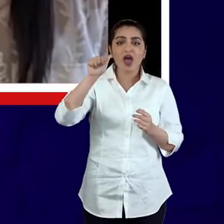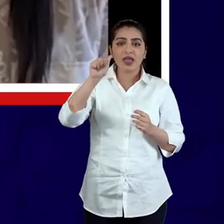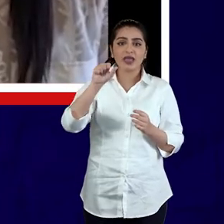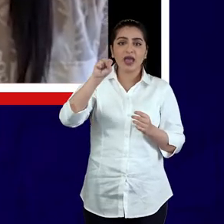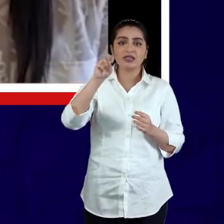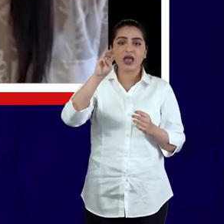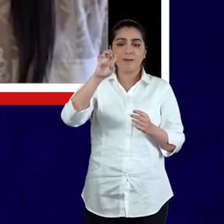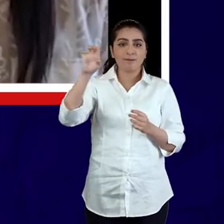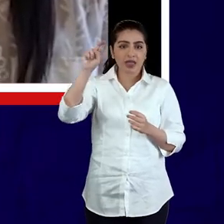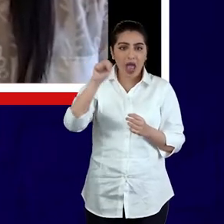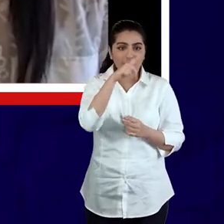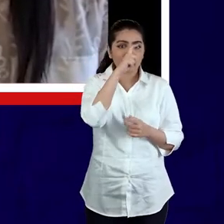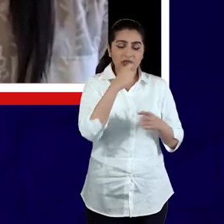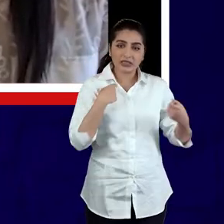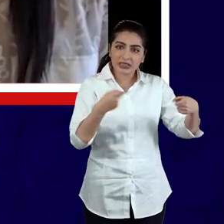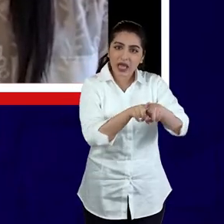Appa around